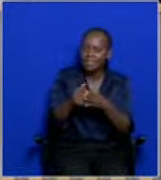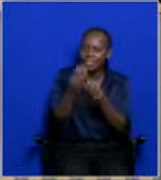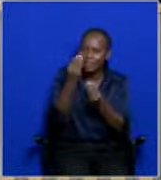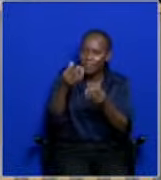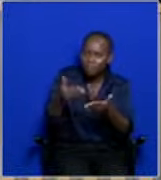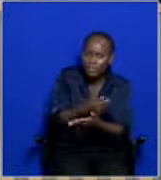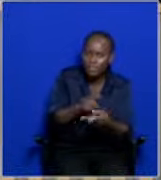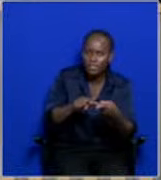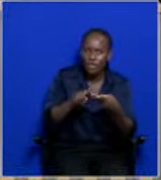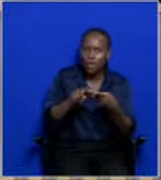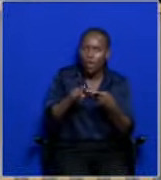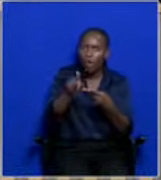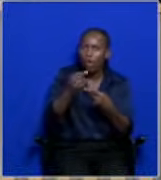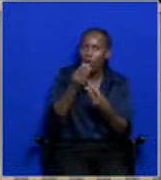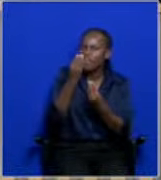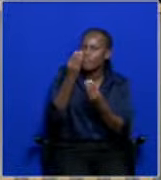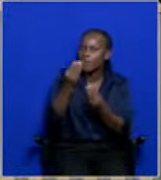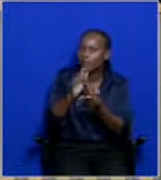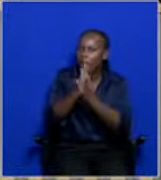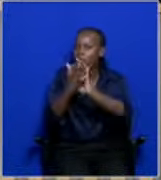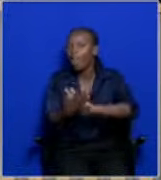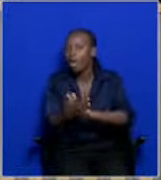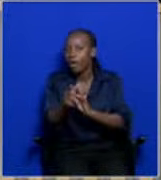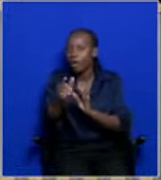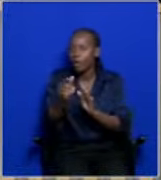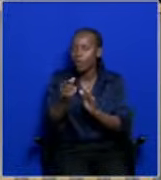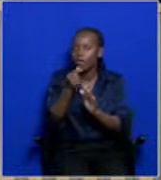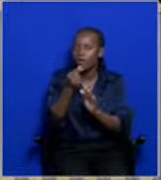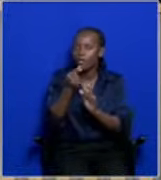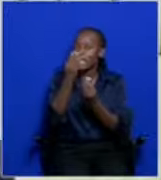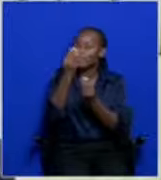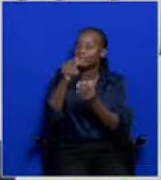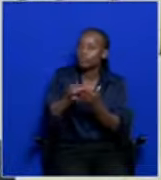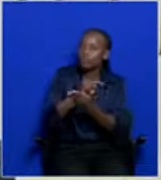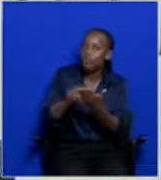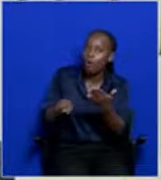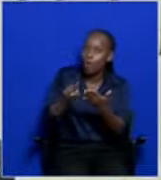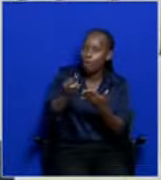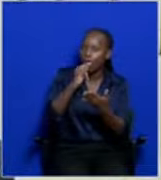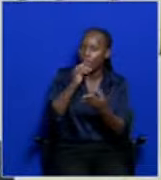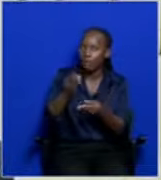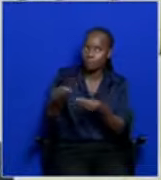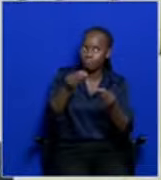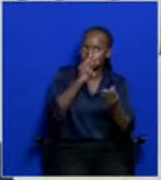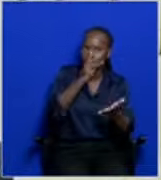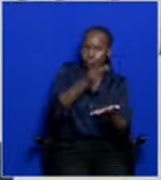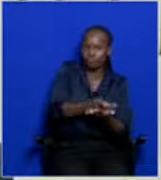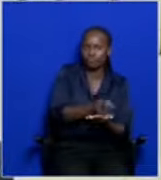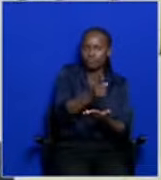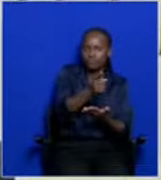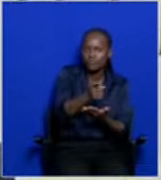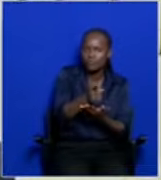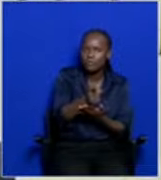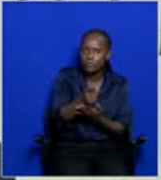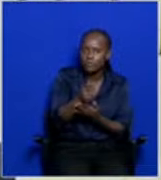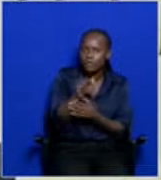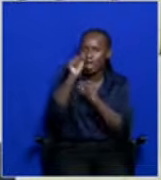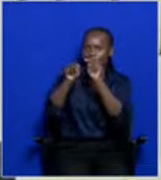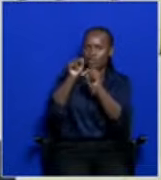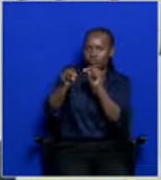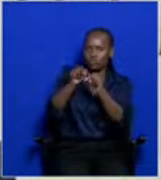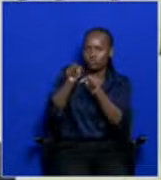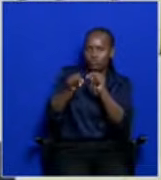misrepresentation that may be presented by Mr. Mapie concerning alleged interaction between